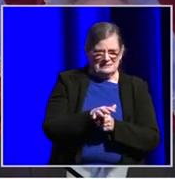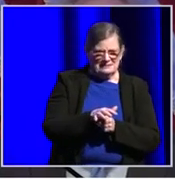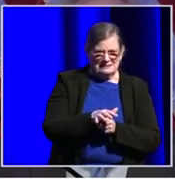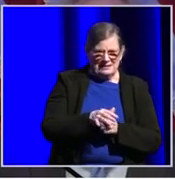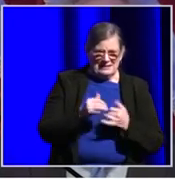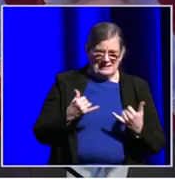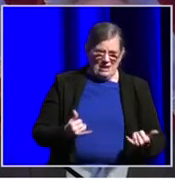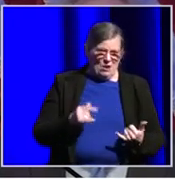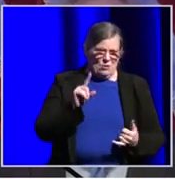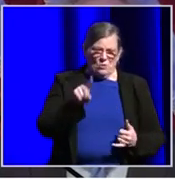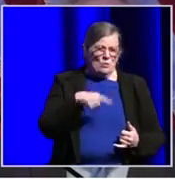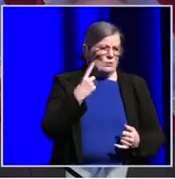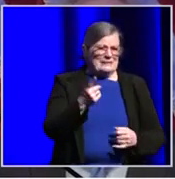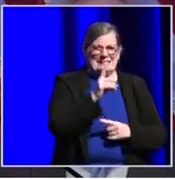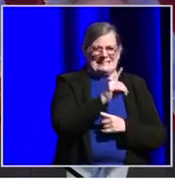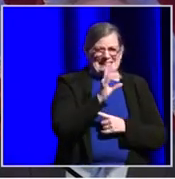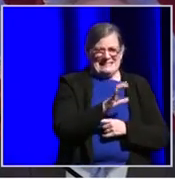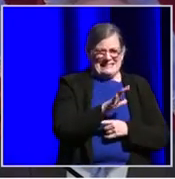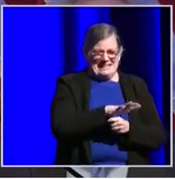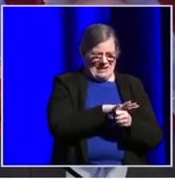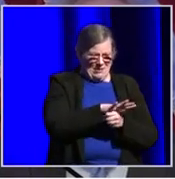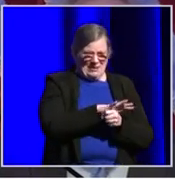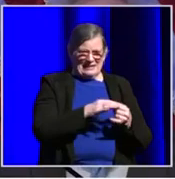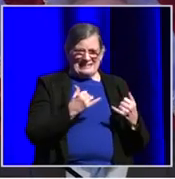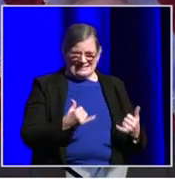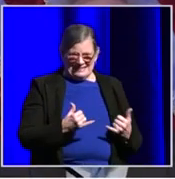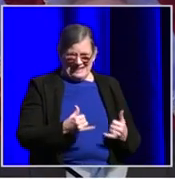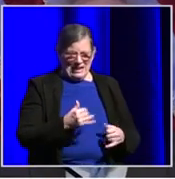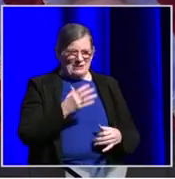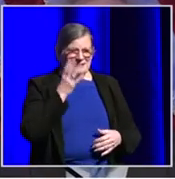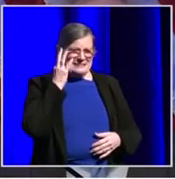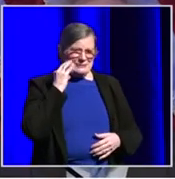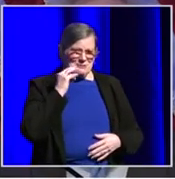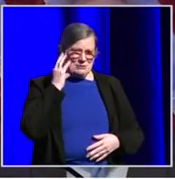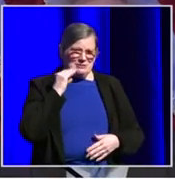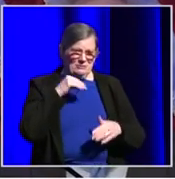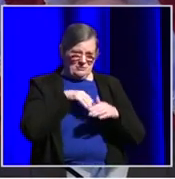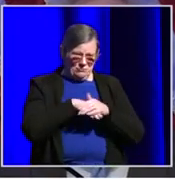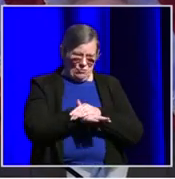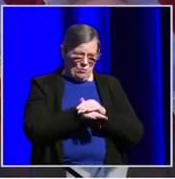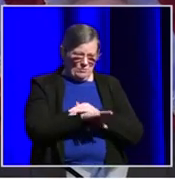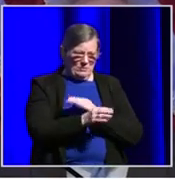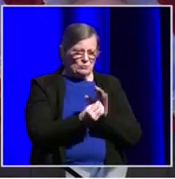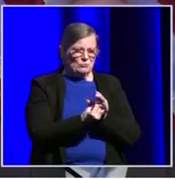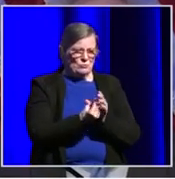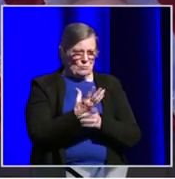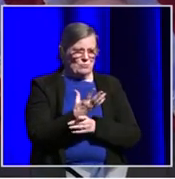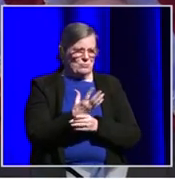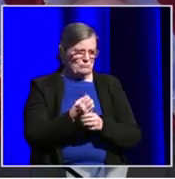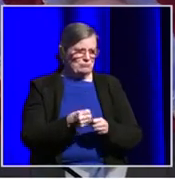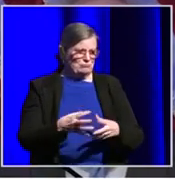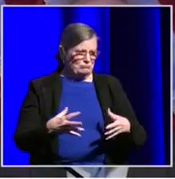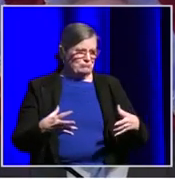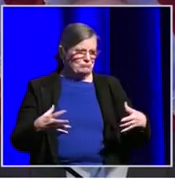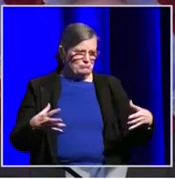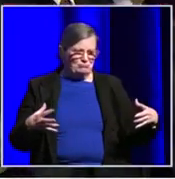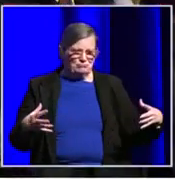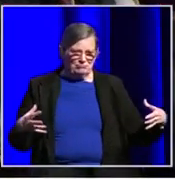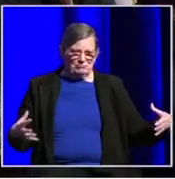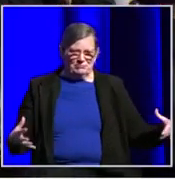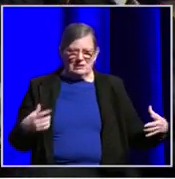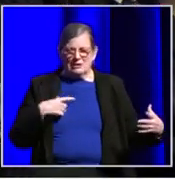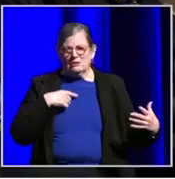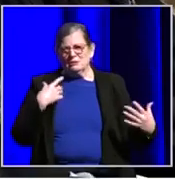district in the region who is experiencing enrollment growth. I'm proud that last month I made good on